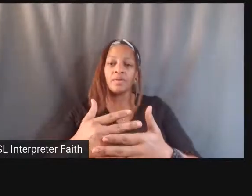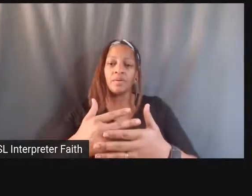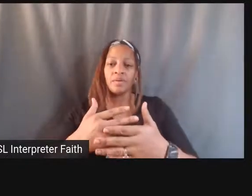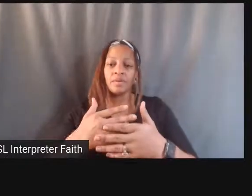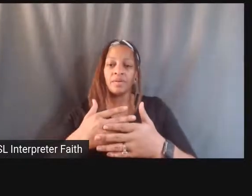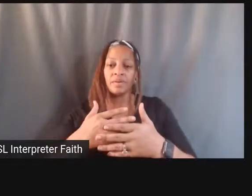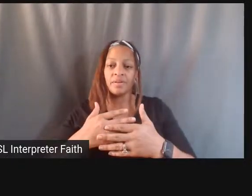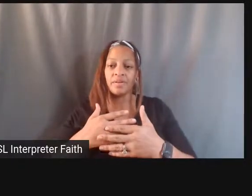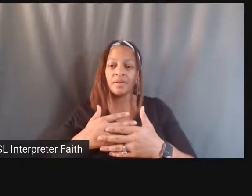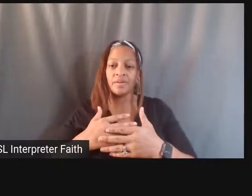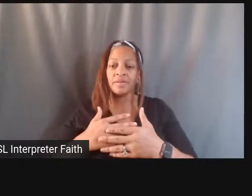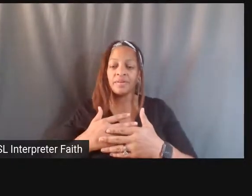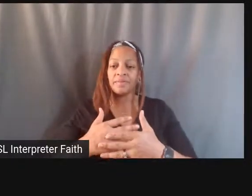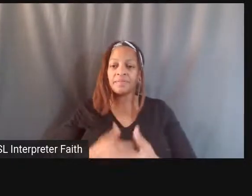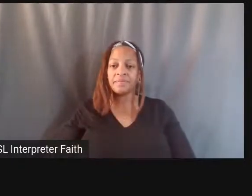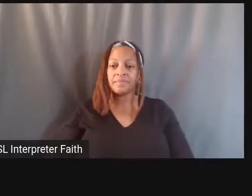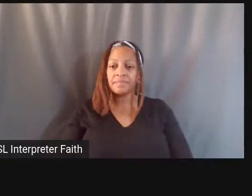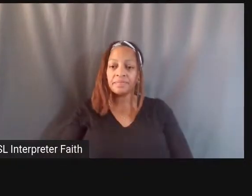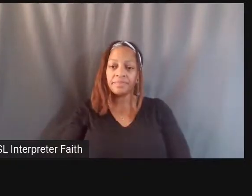giving space.